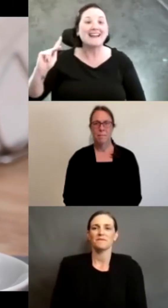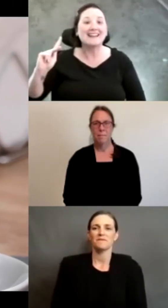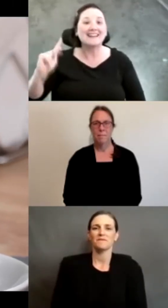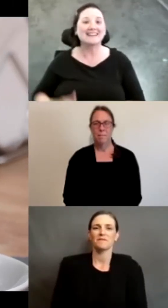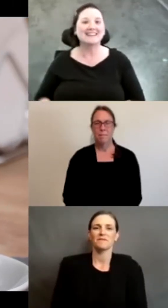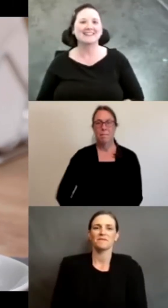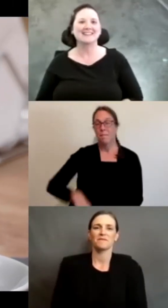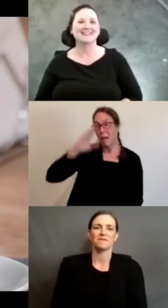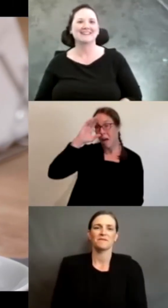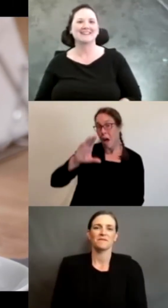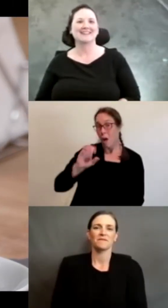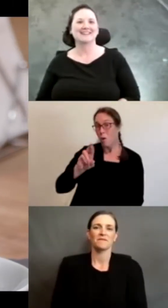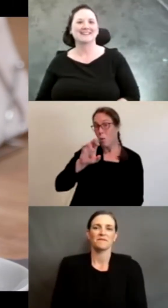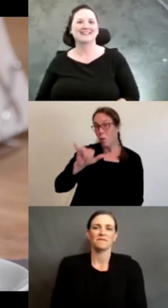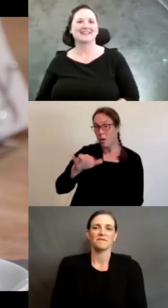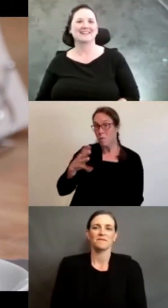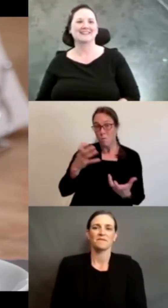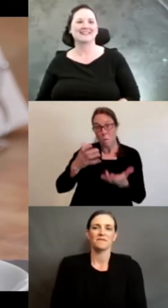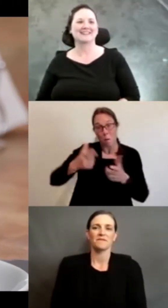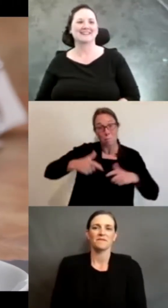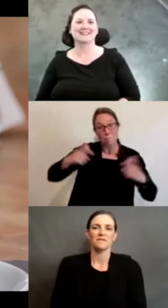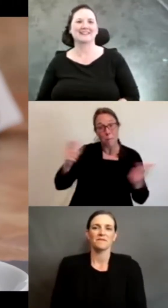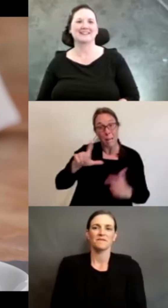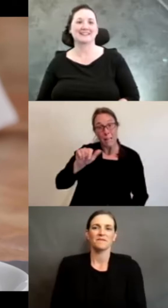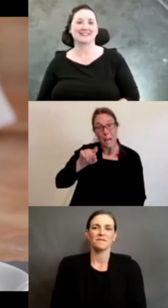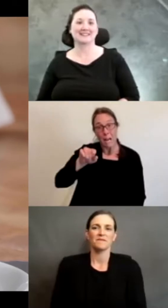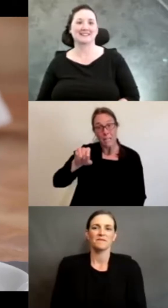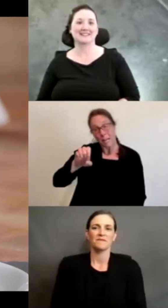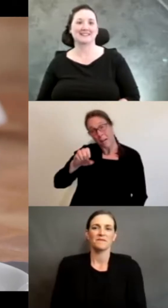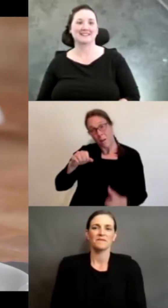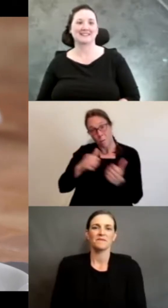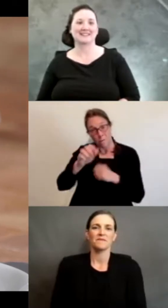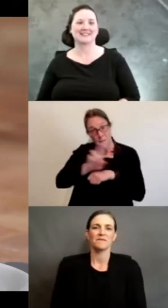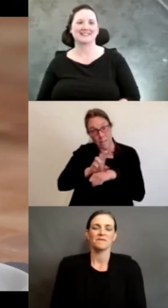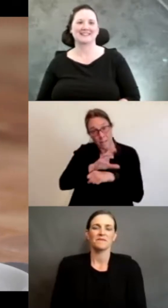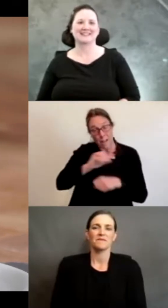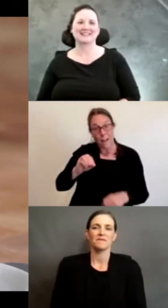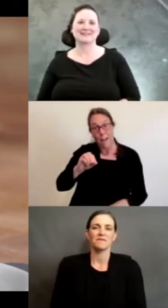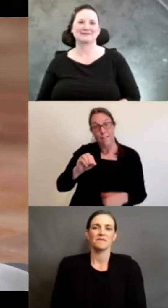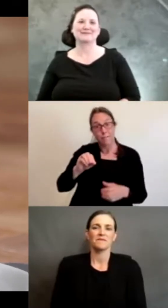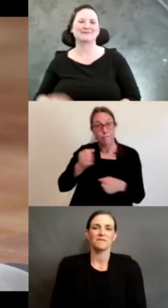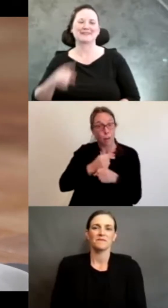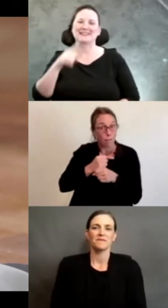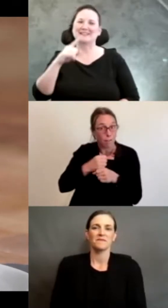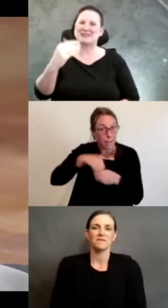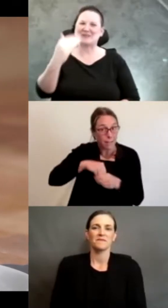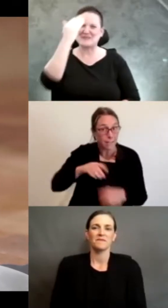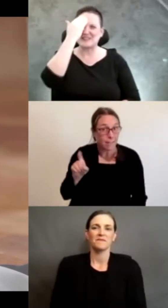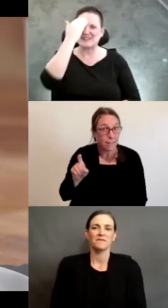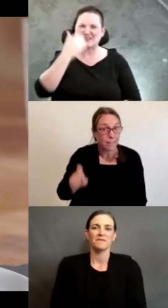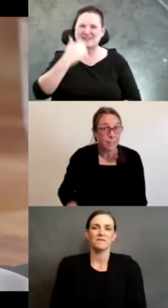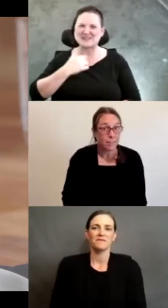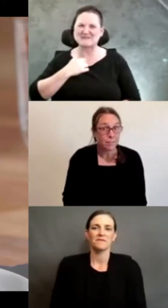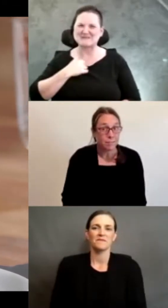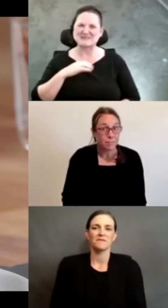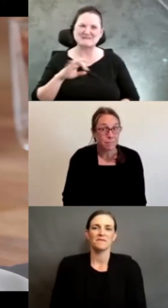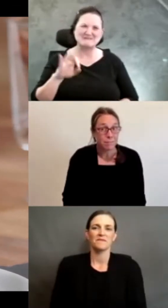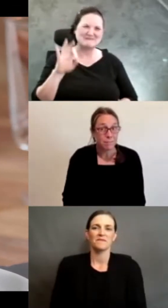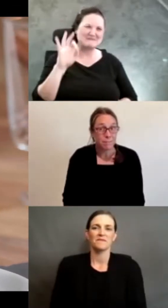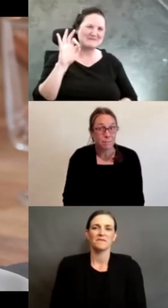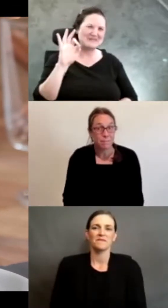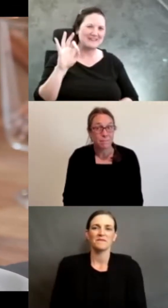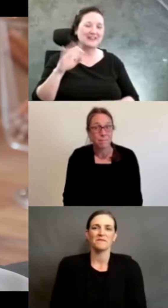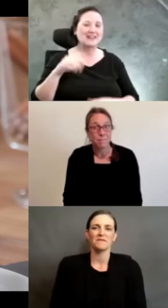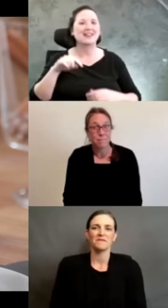Large vanilla latte with a shot of espresso? You know me too well, Hank. I think that's why this place is so